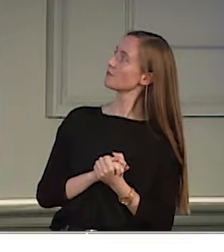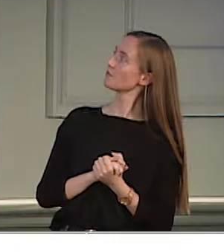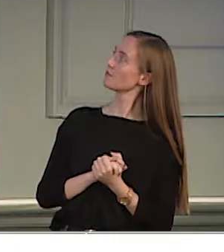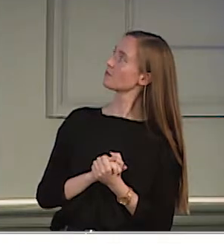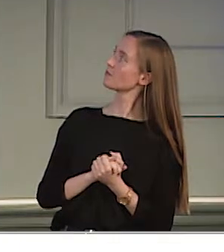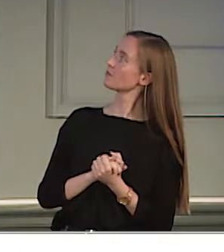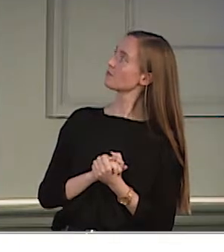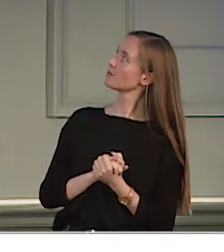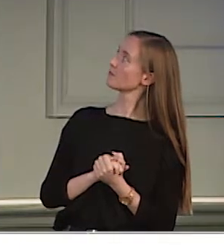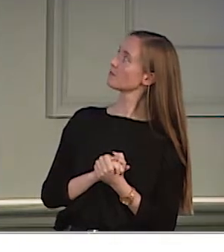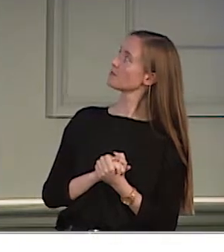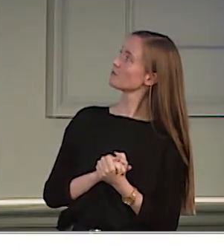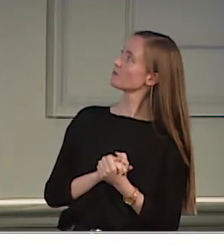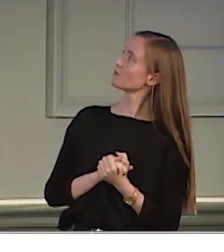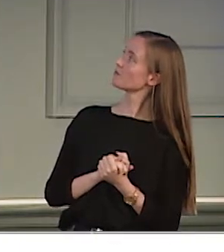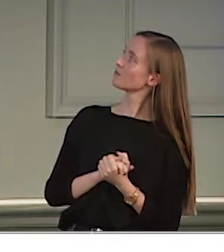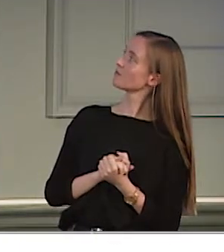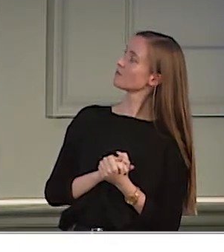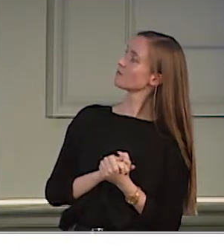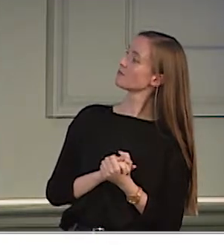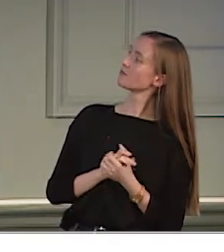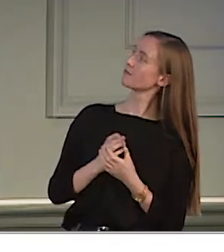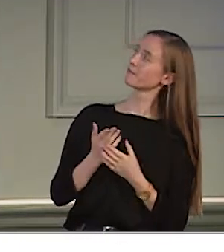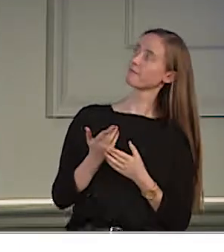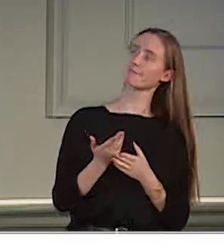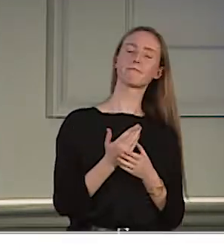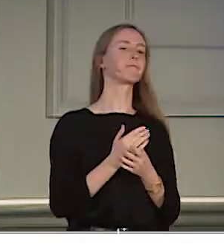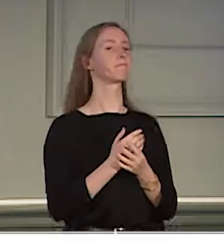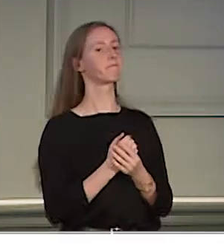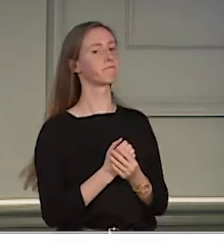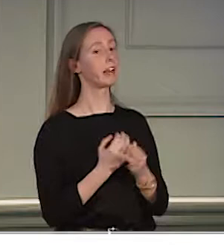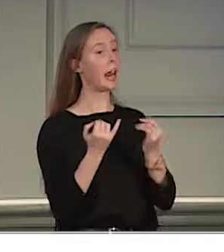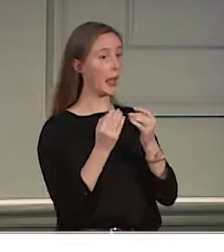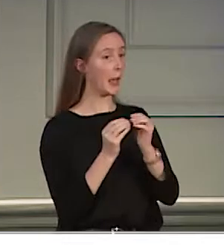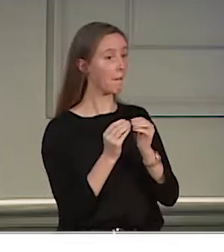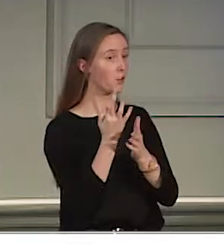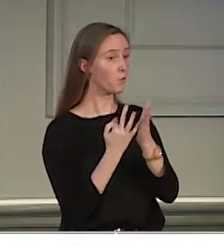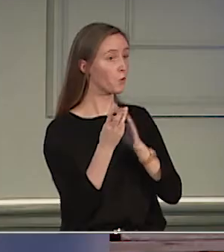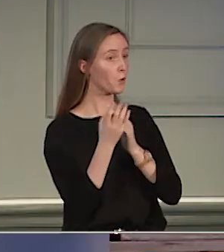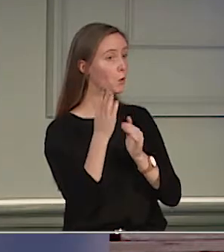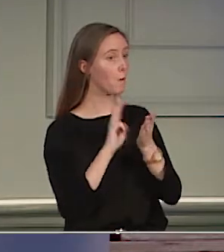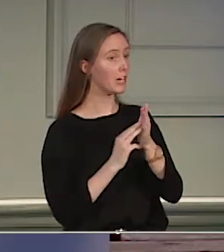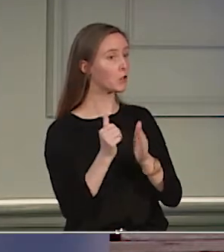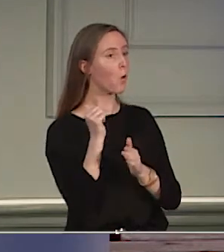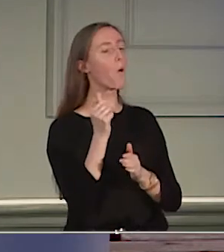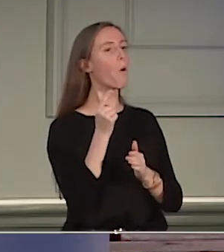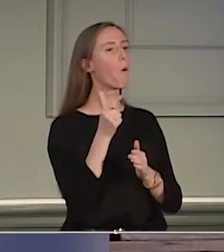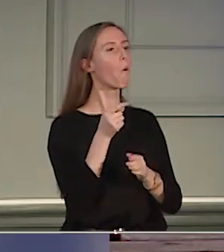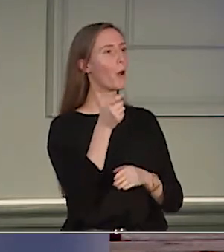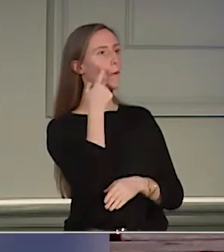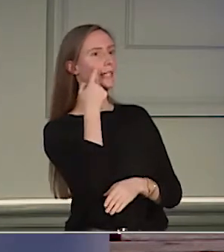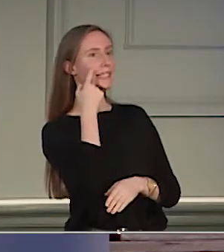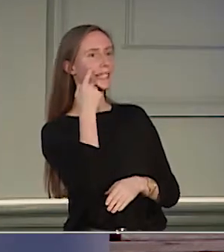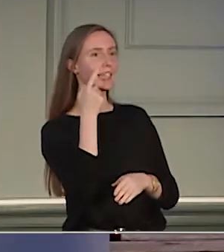production of a significant piece of original work by the student. As I mentioned, in a couple of minutes, we'll actually be seeing a significant piece of individual